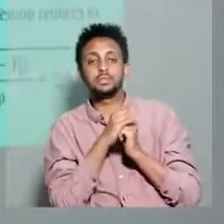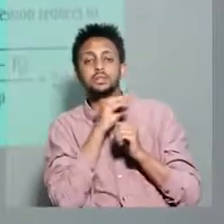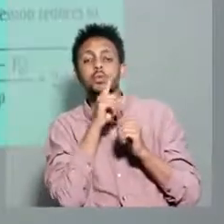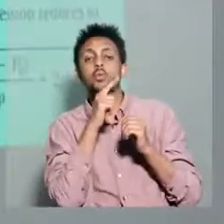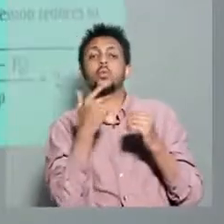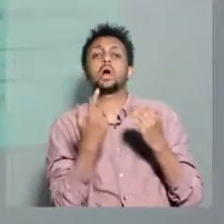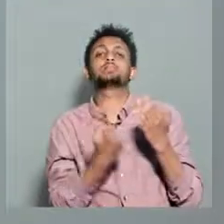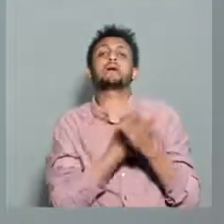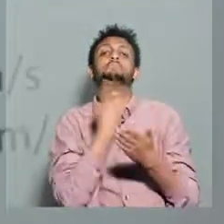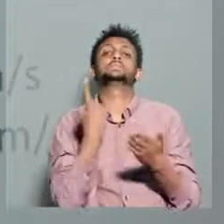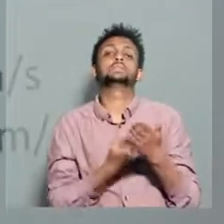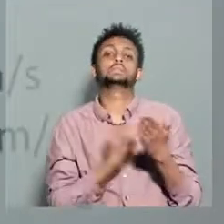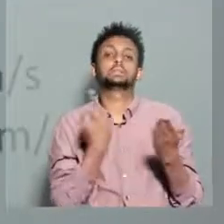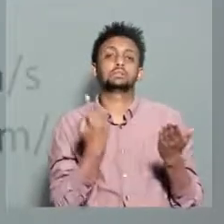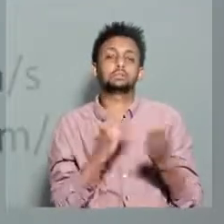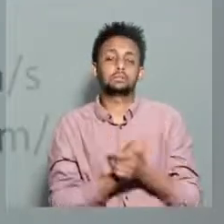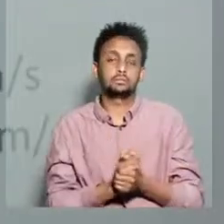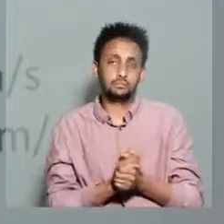what happens?